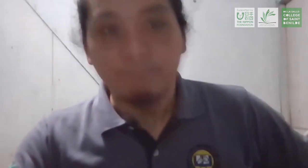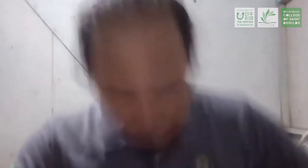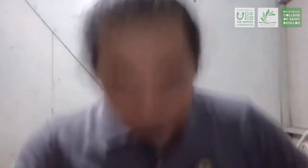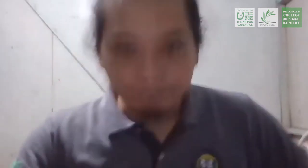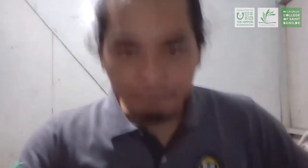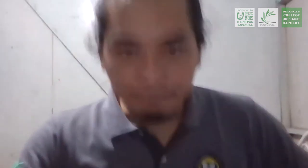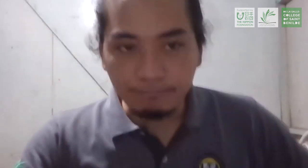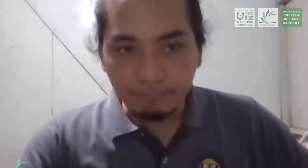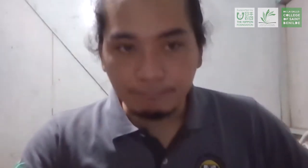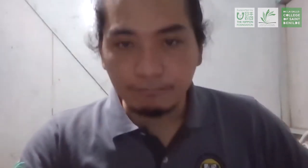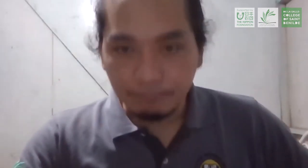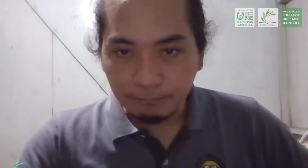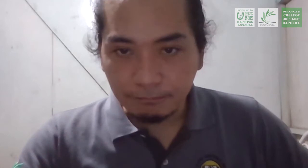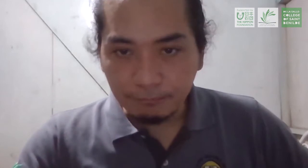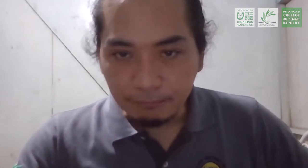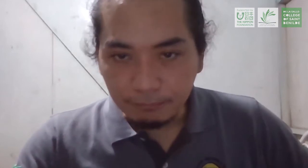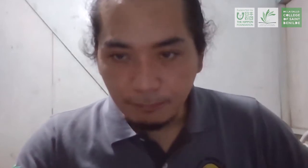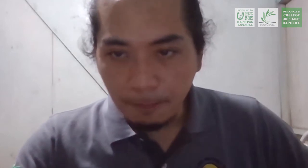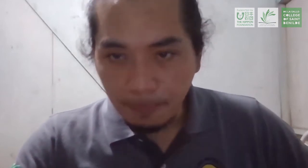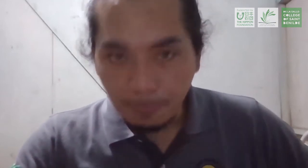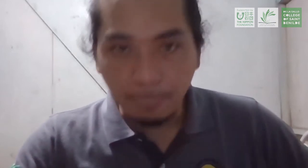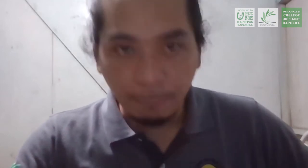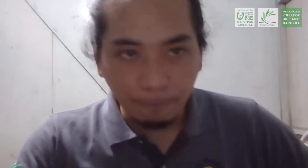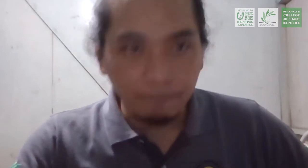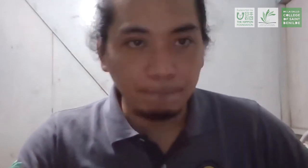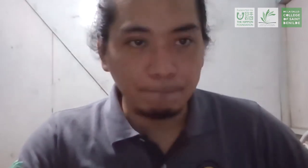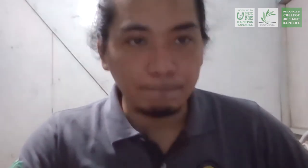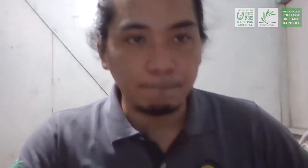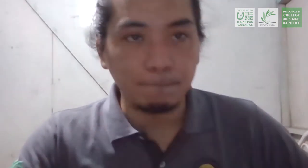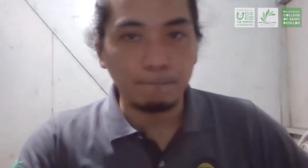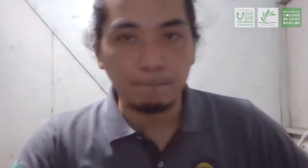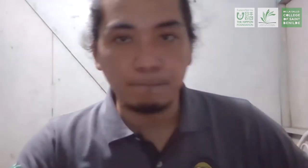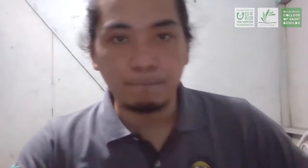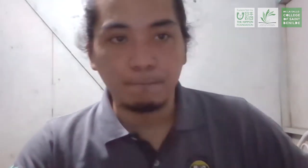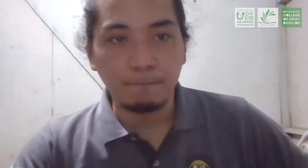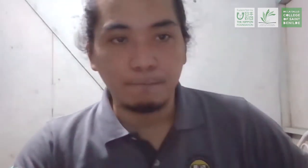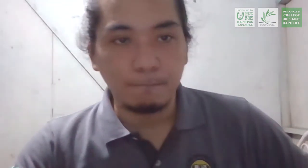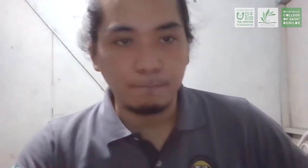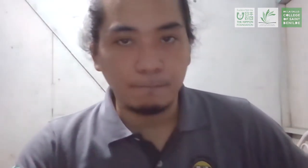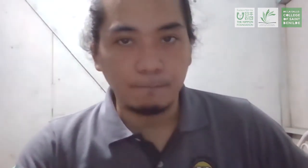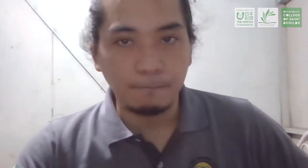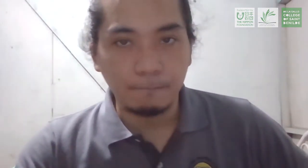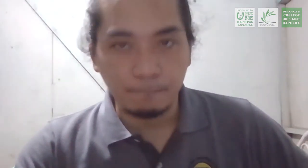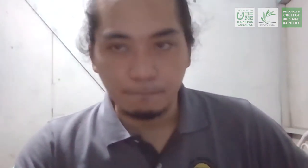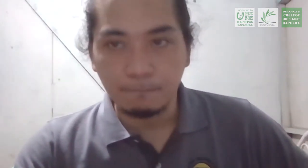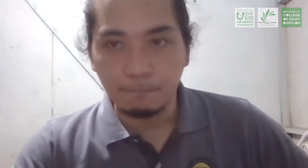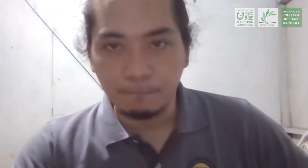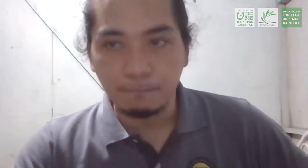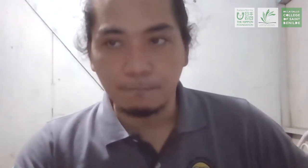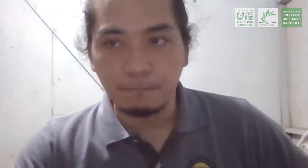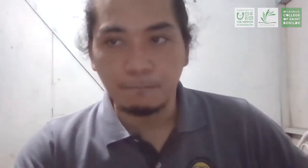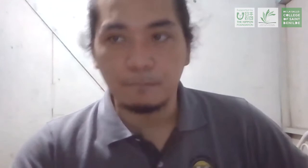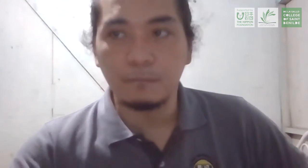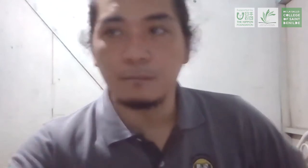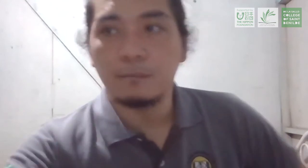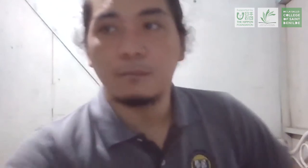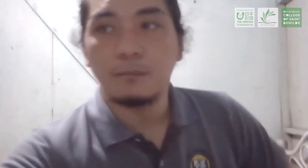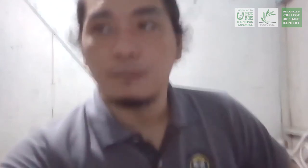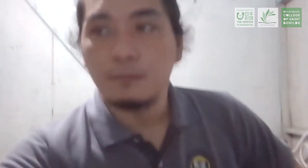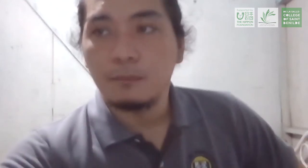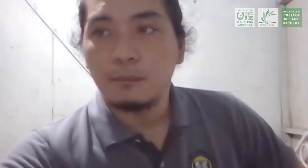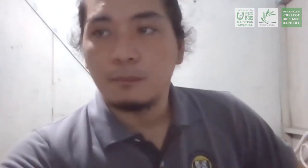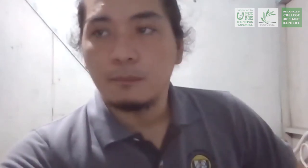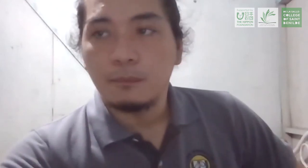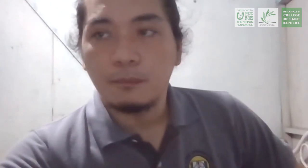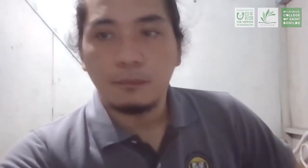So really the handbook, the purpose for it is learning how to sign, but the actual signs itself